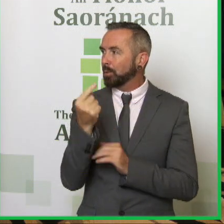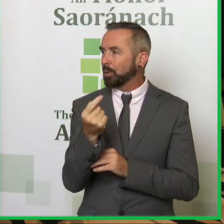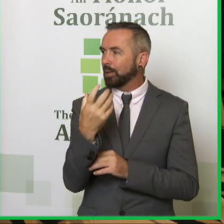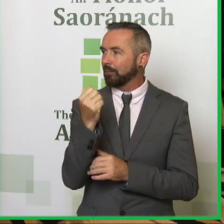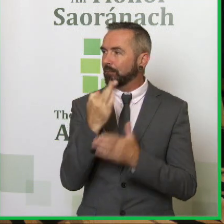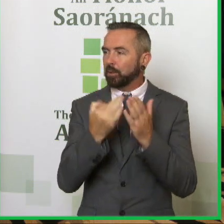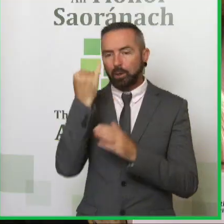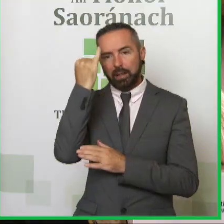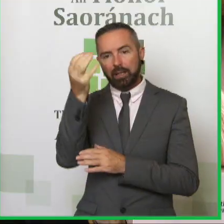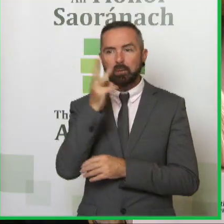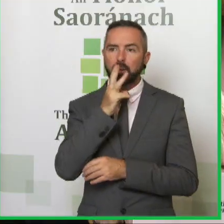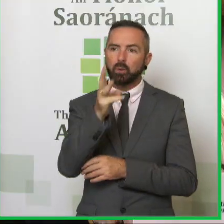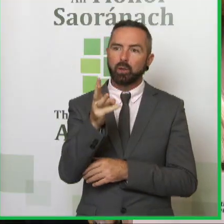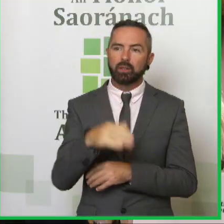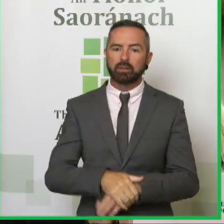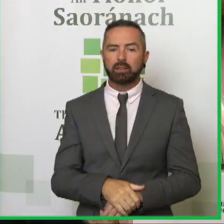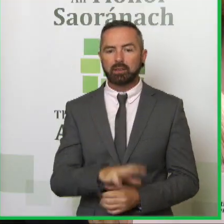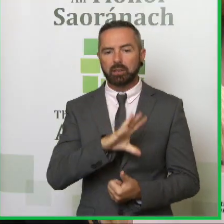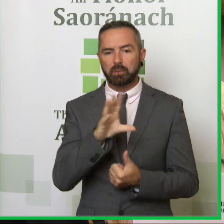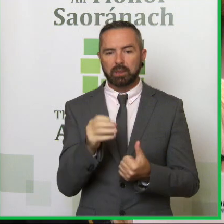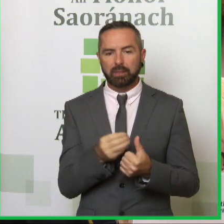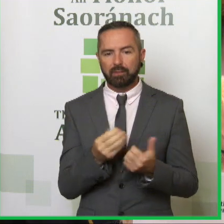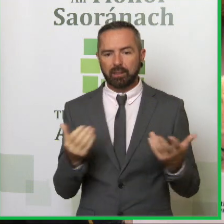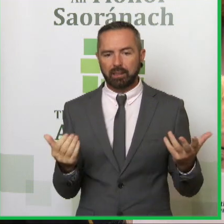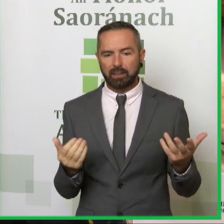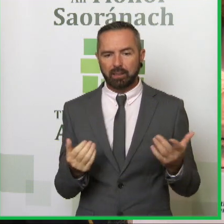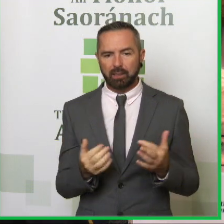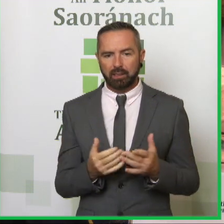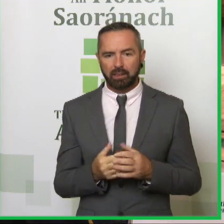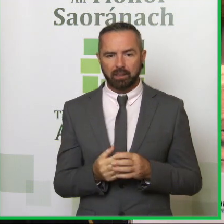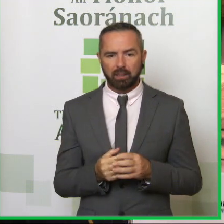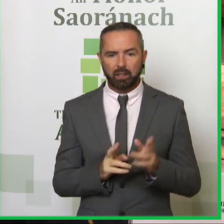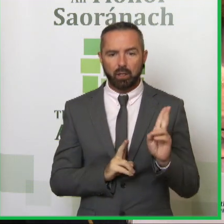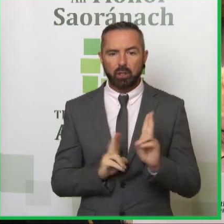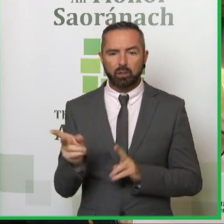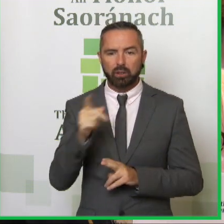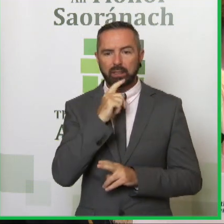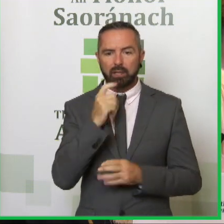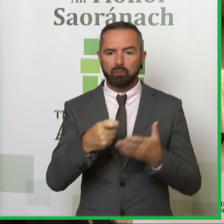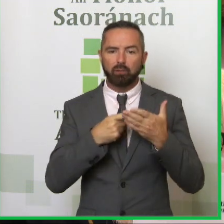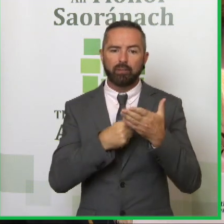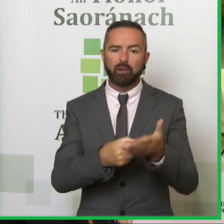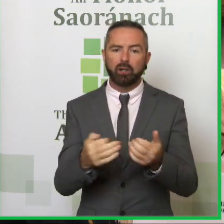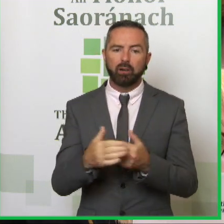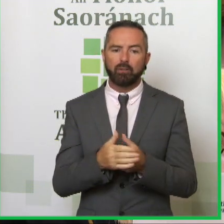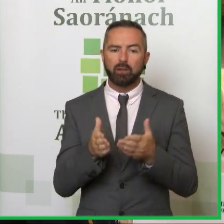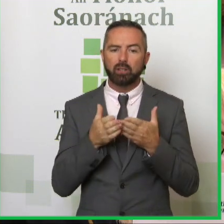ideas about the wording. In particular, I believe that it should state referral of